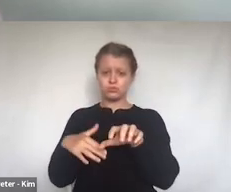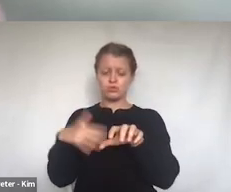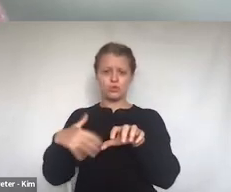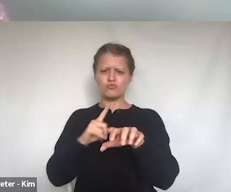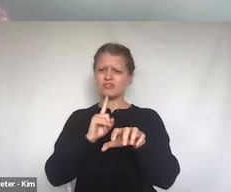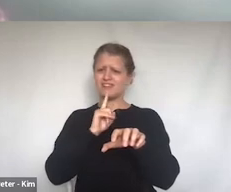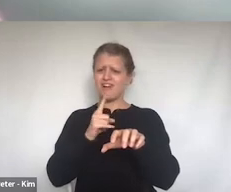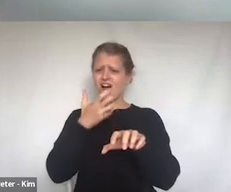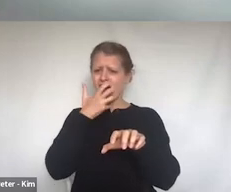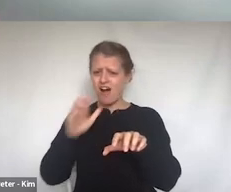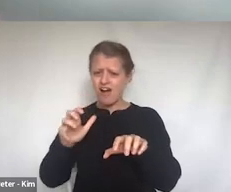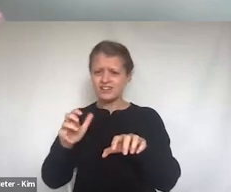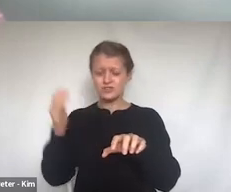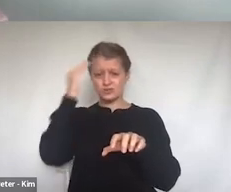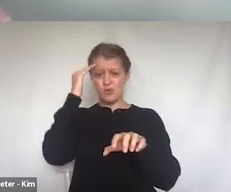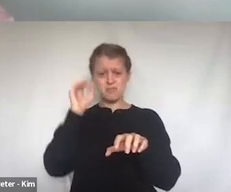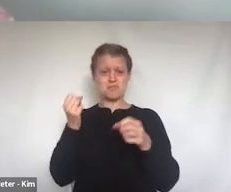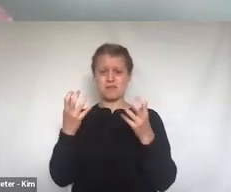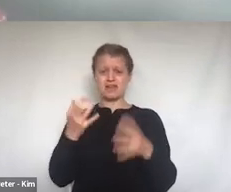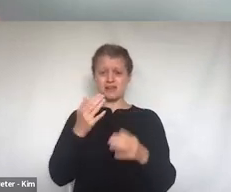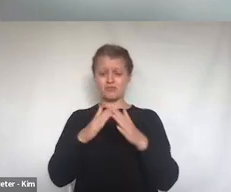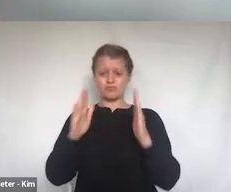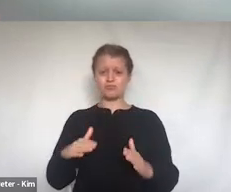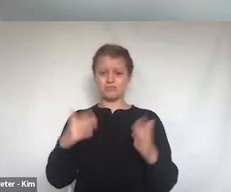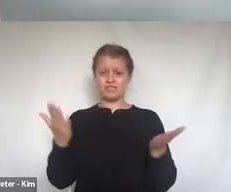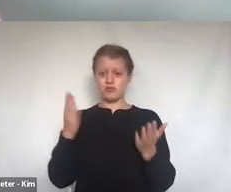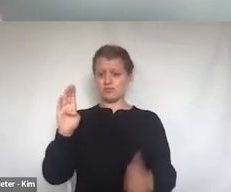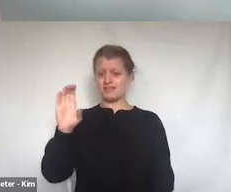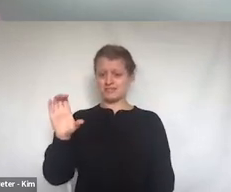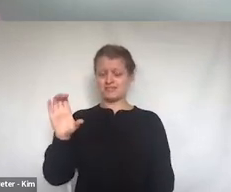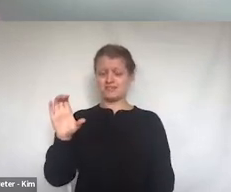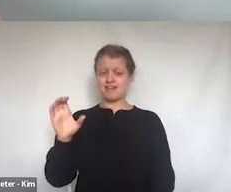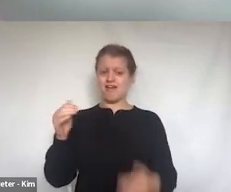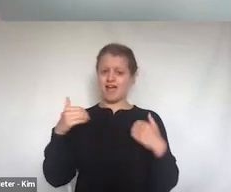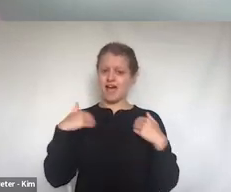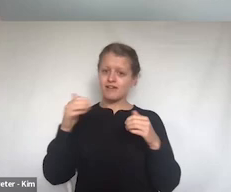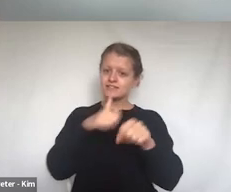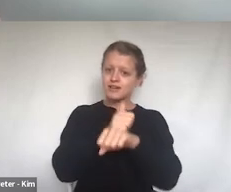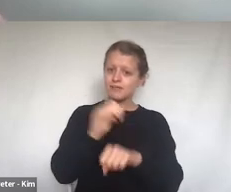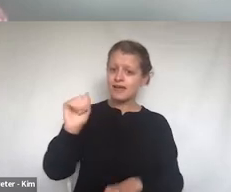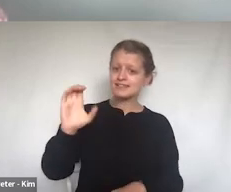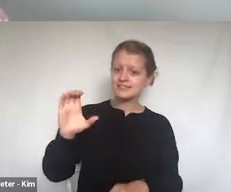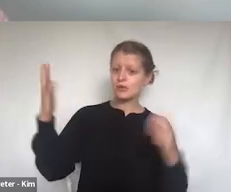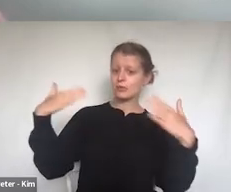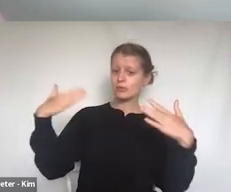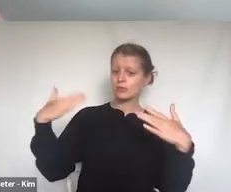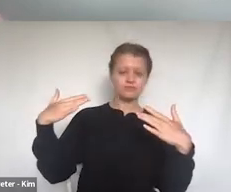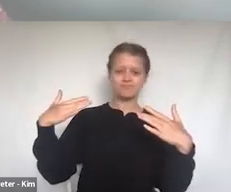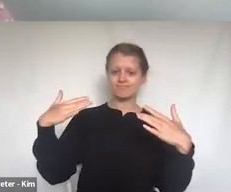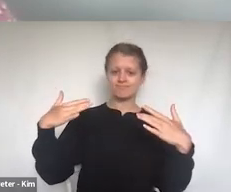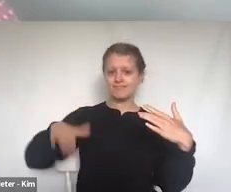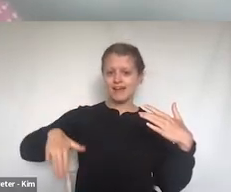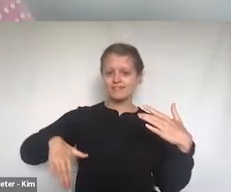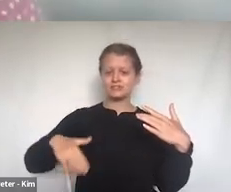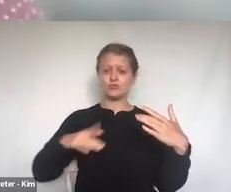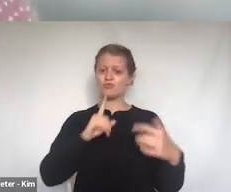environment, a lot of our housing in British Columbia isn't really designed for extreme heat, but being in a space or in a